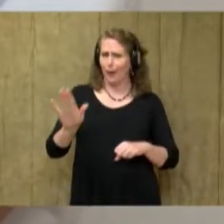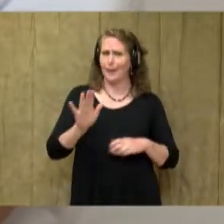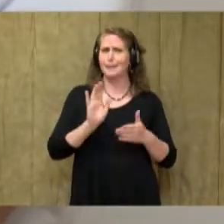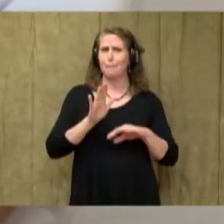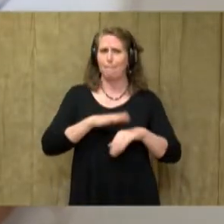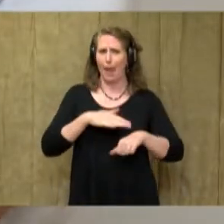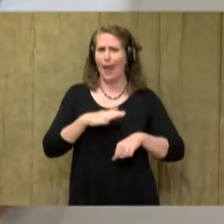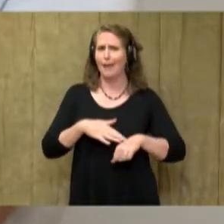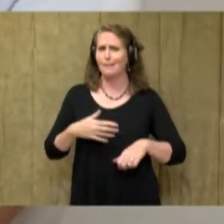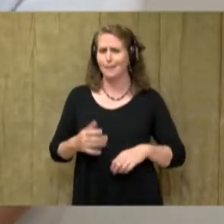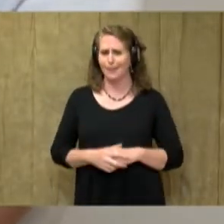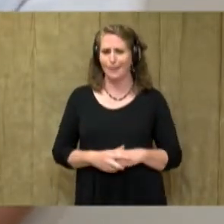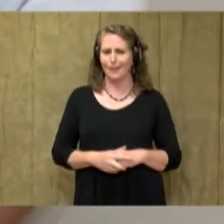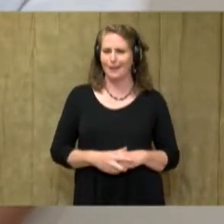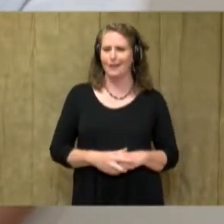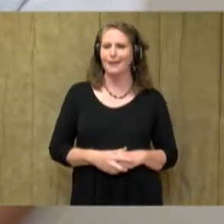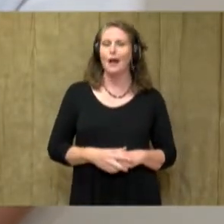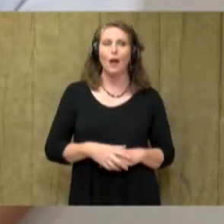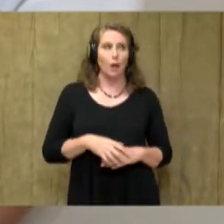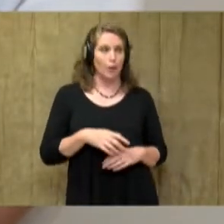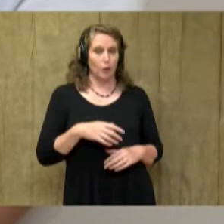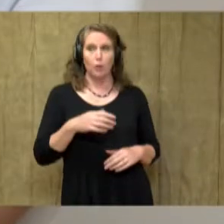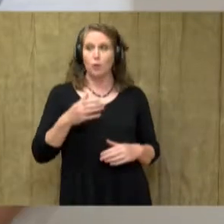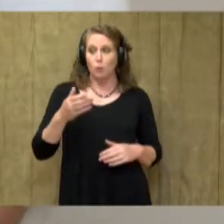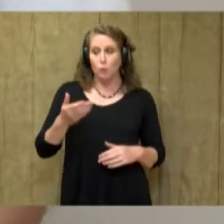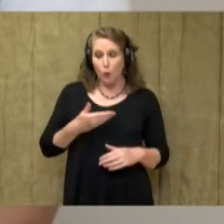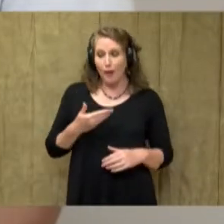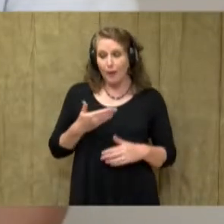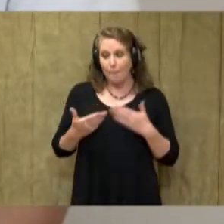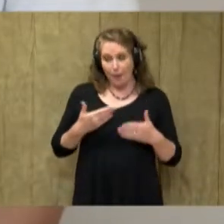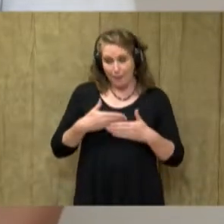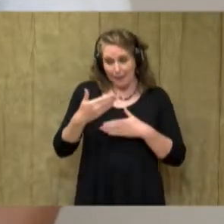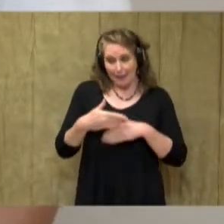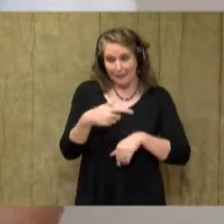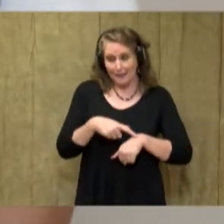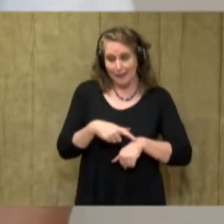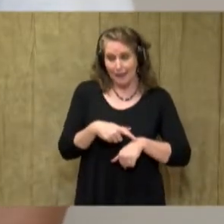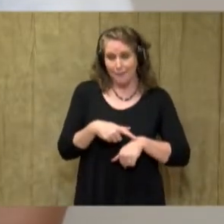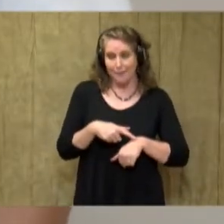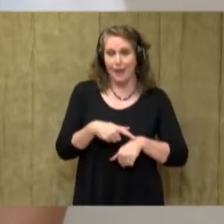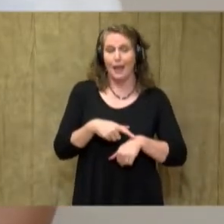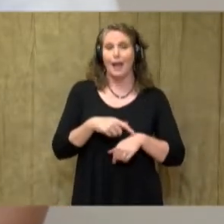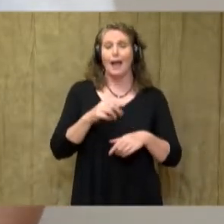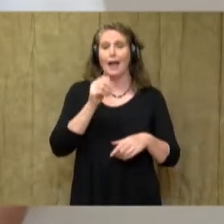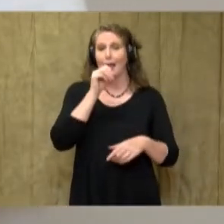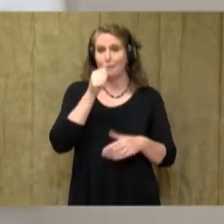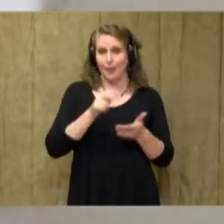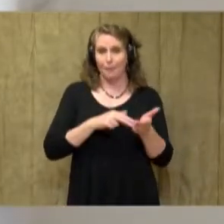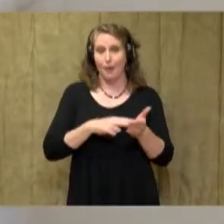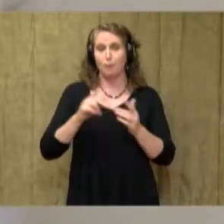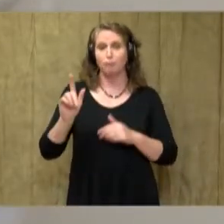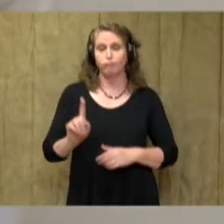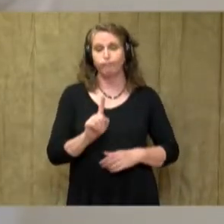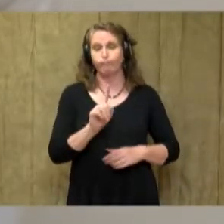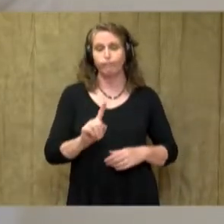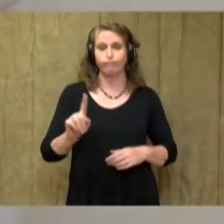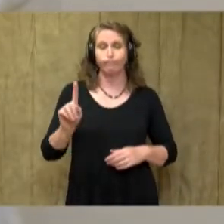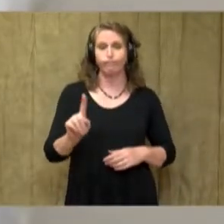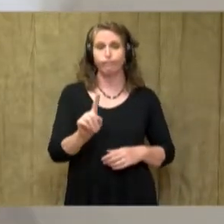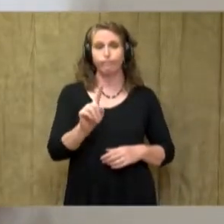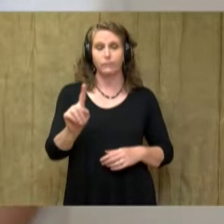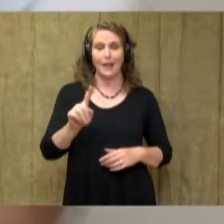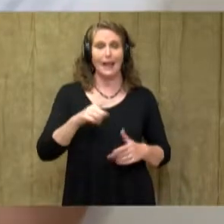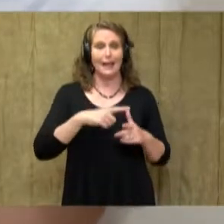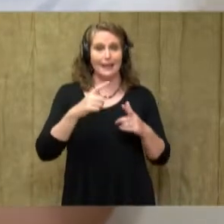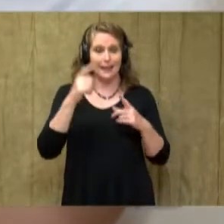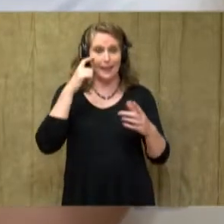Silly Hamburger. You're welcome, said Peanut Butter. Maybe next time. And he kept on walking.